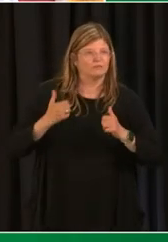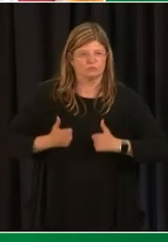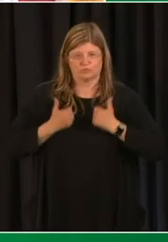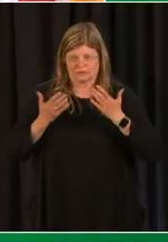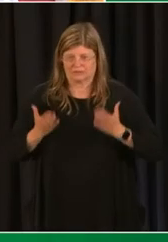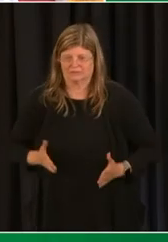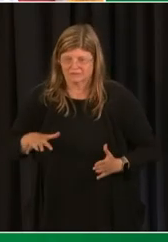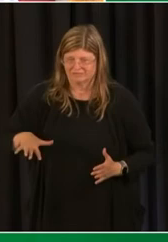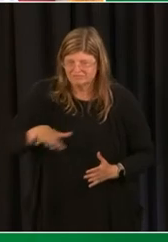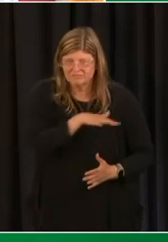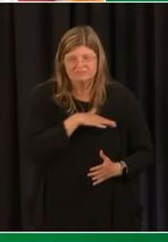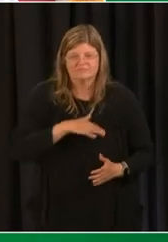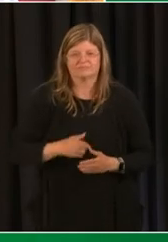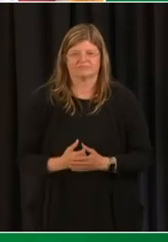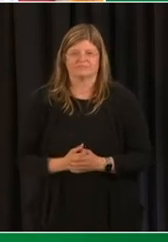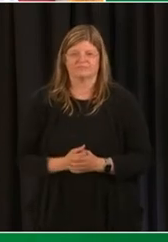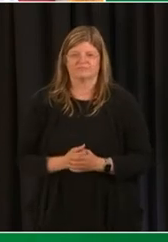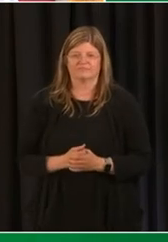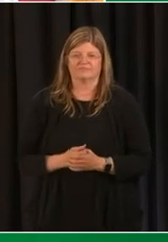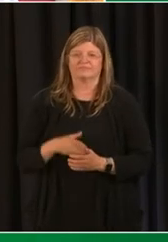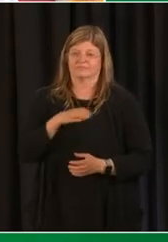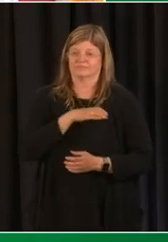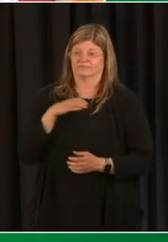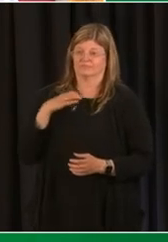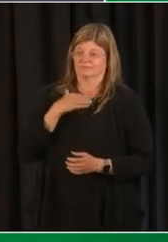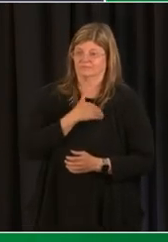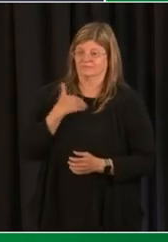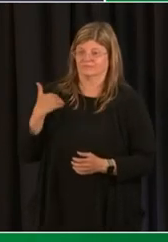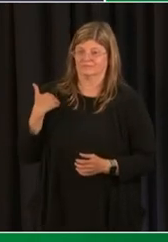note. Fantastic. Councilmember Bonds?